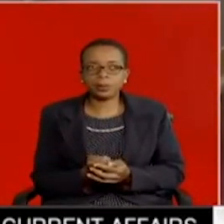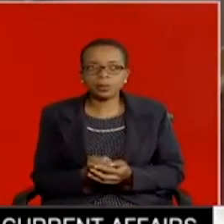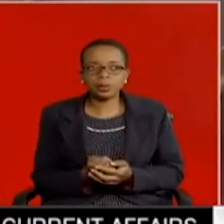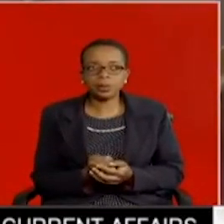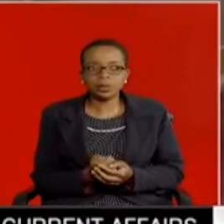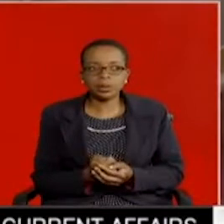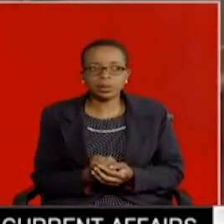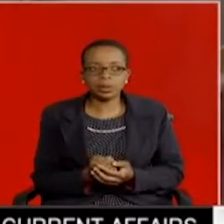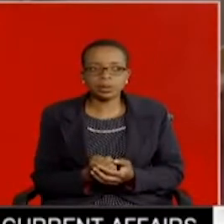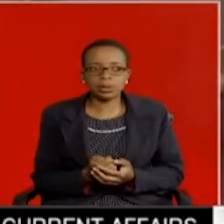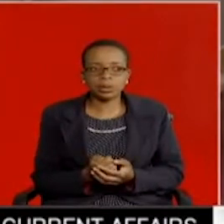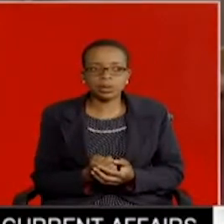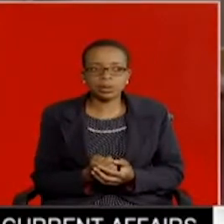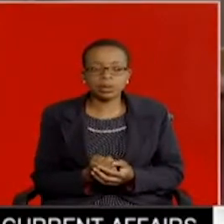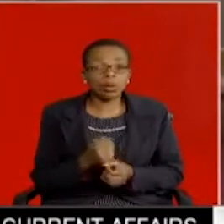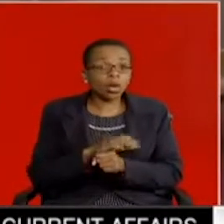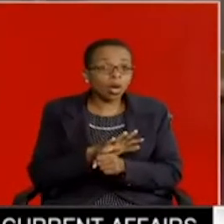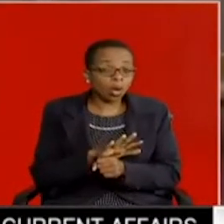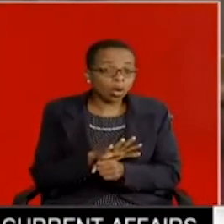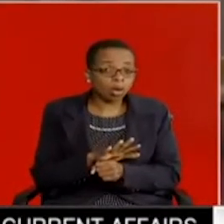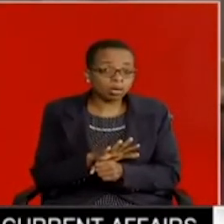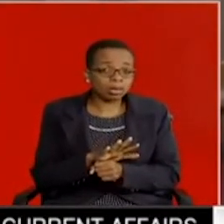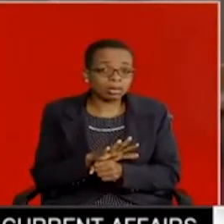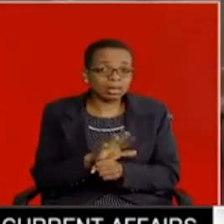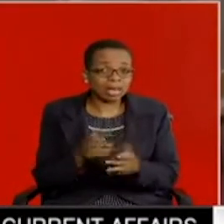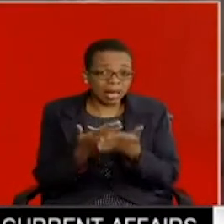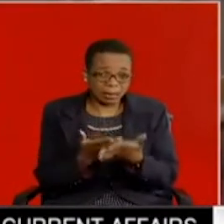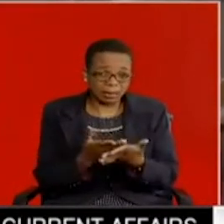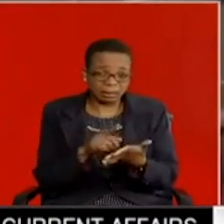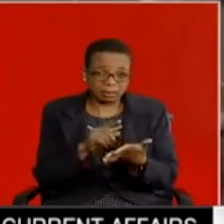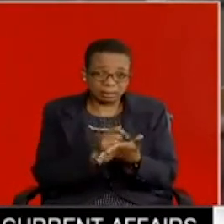1503. And so the COVID-19, so the registration